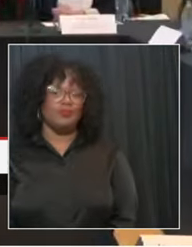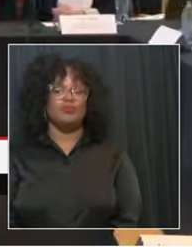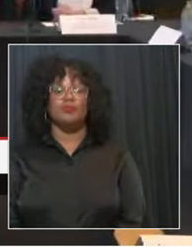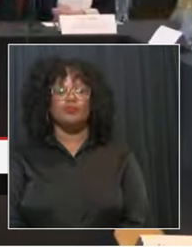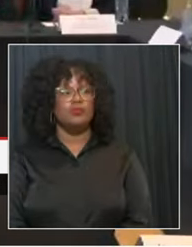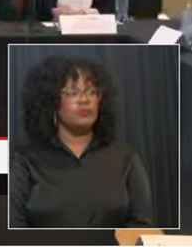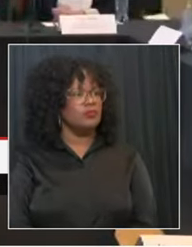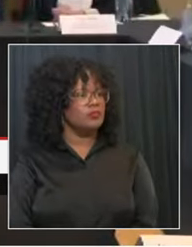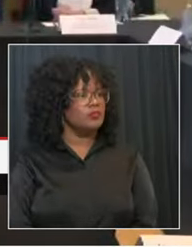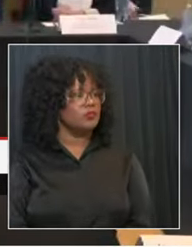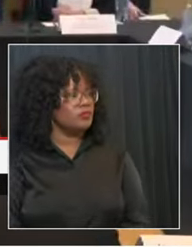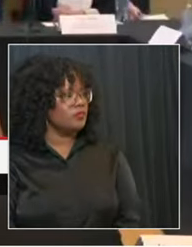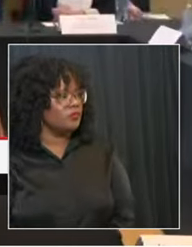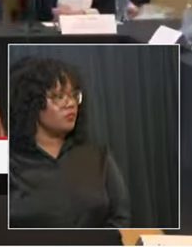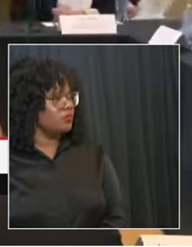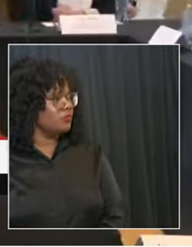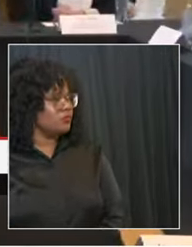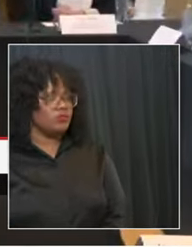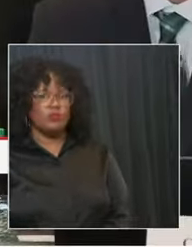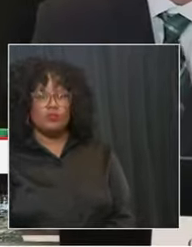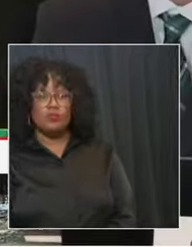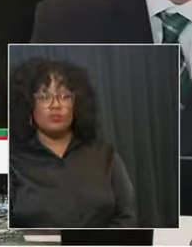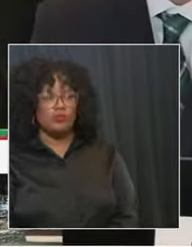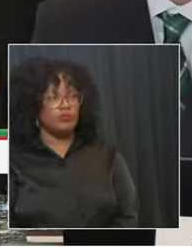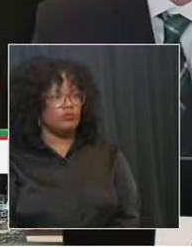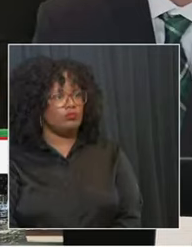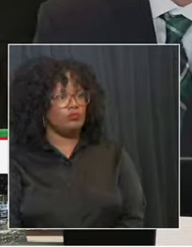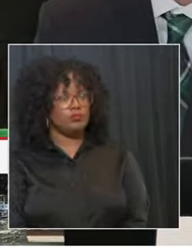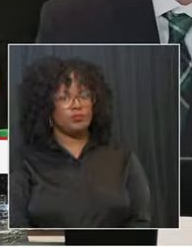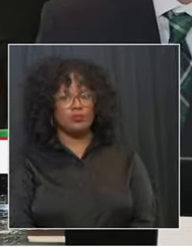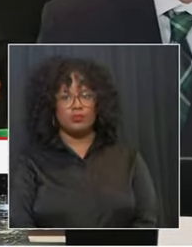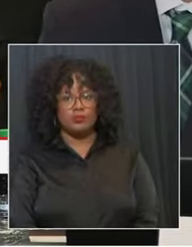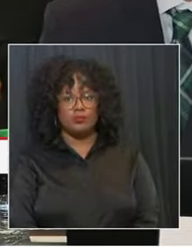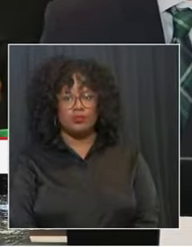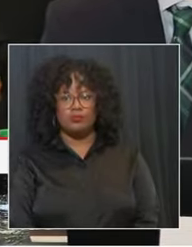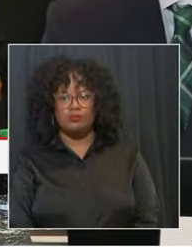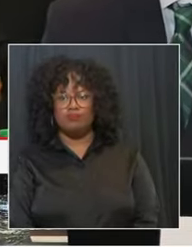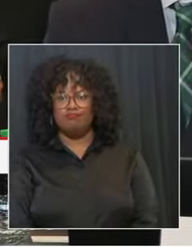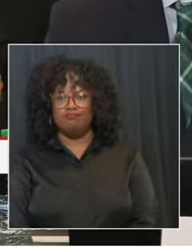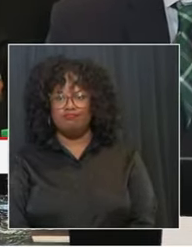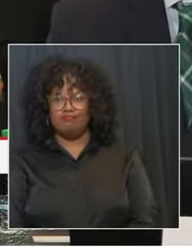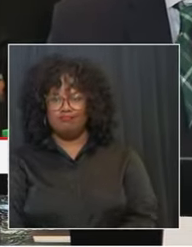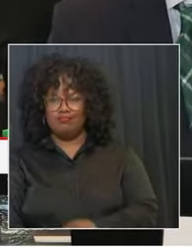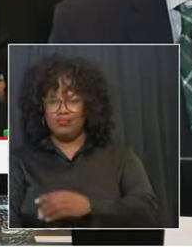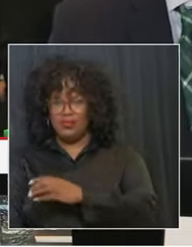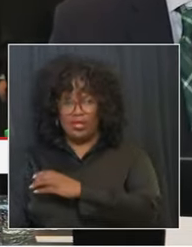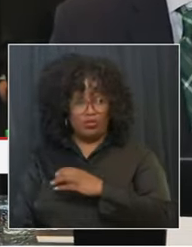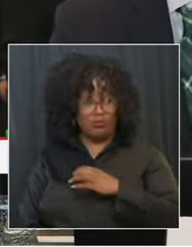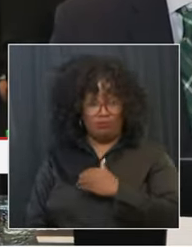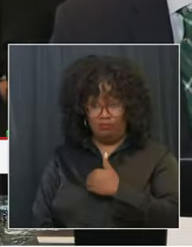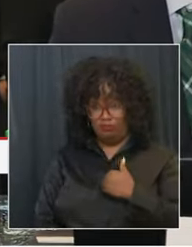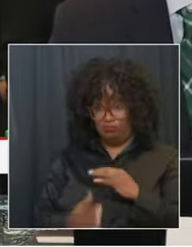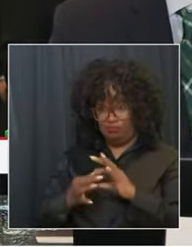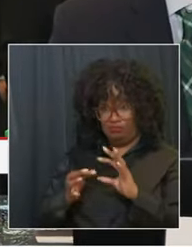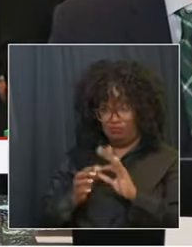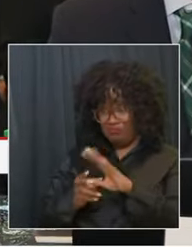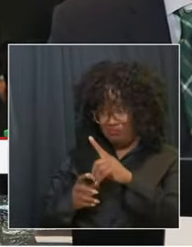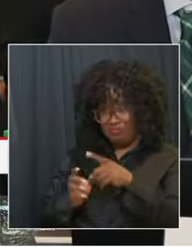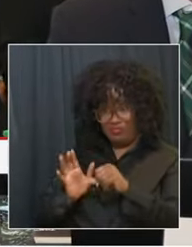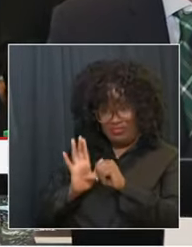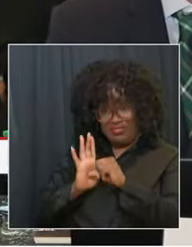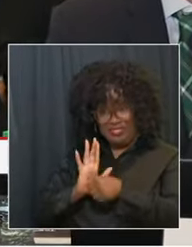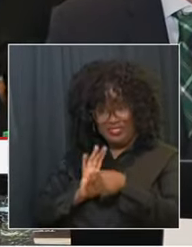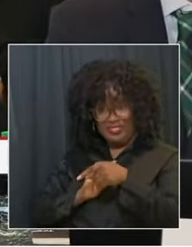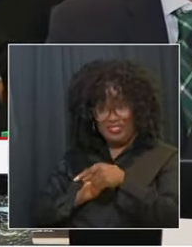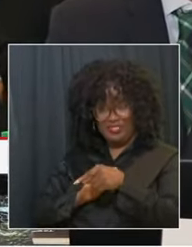the fixed costs that are currently budgeted in DCPS out to DGS. So this is something I think you all shifted about $10 million